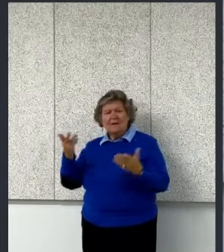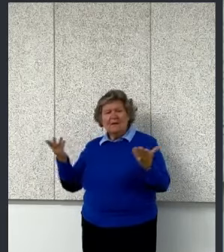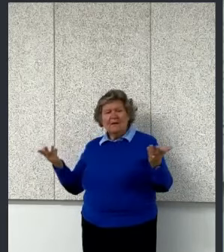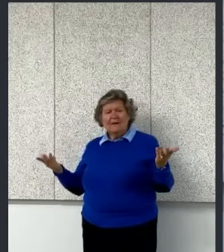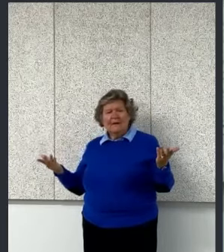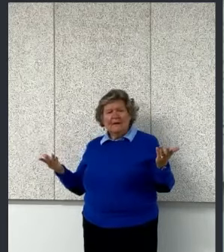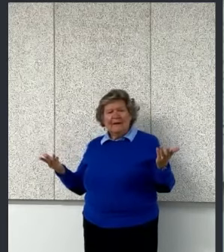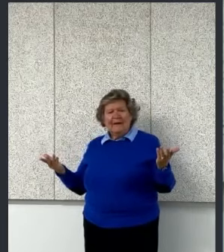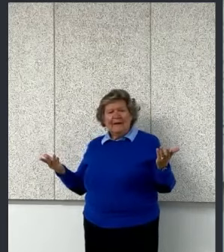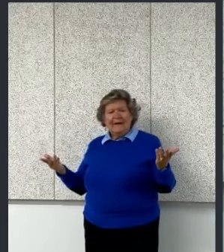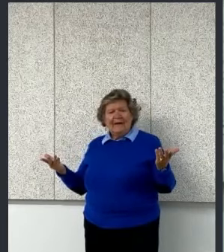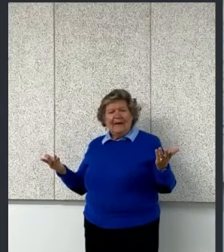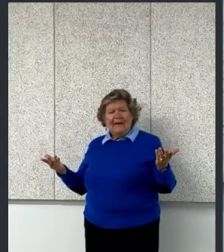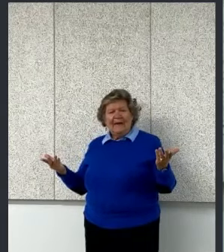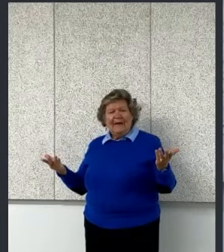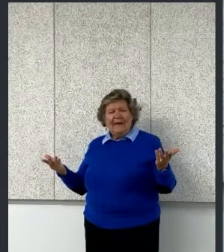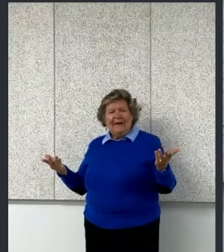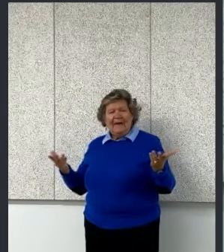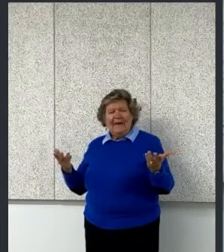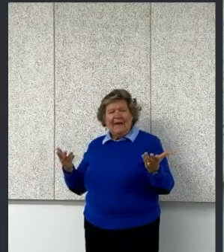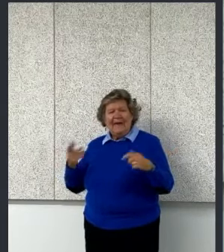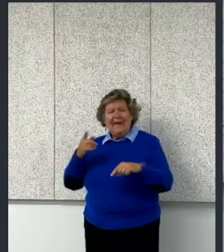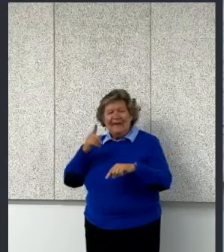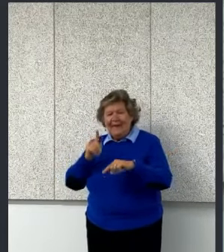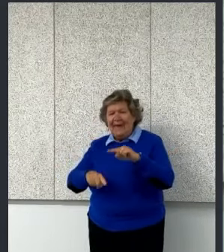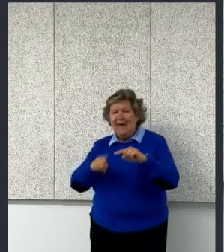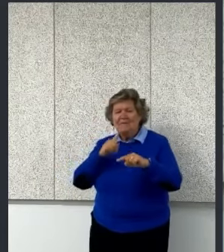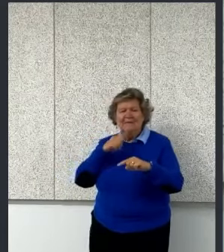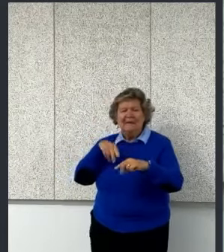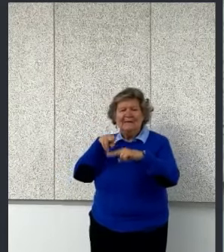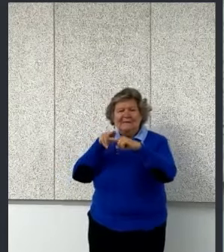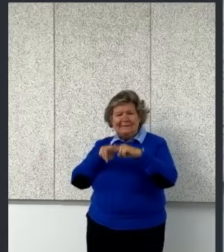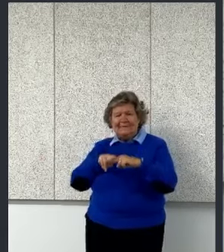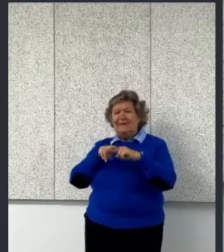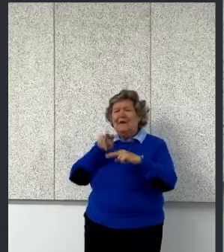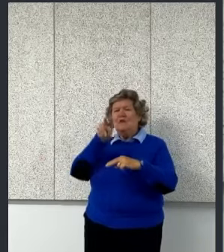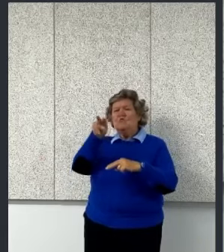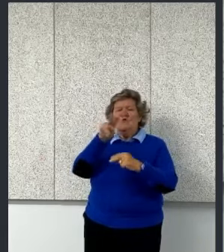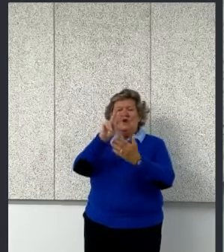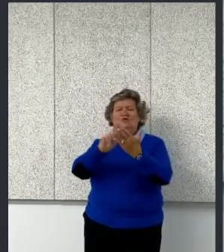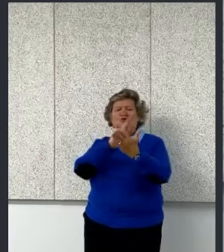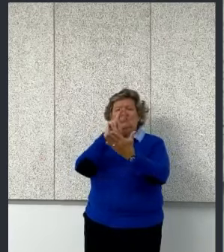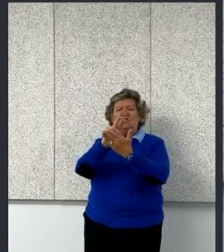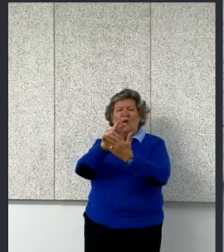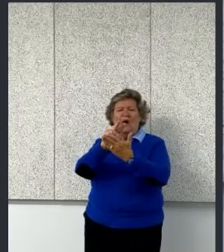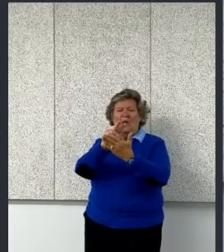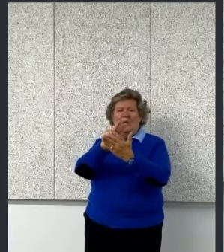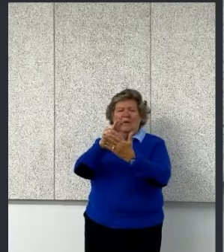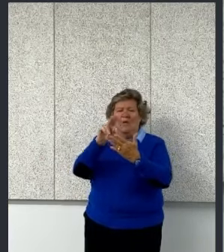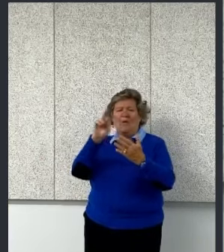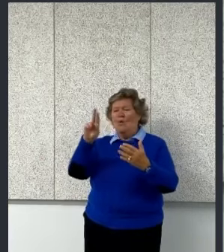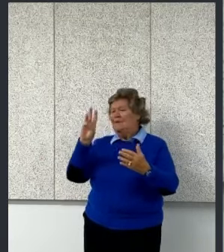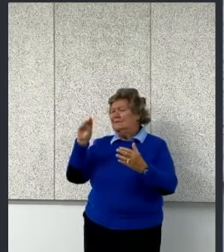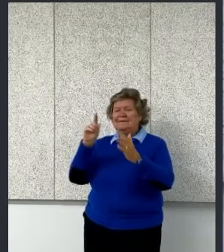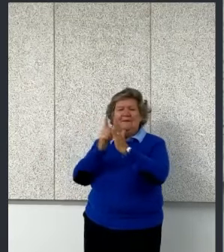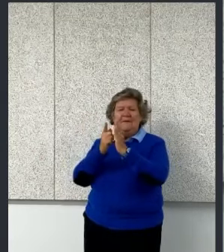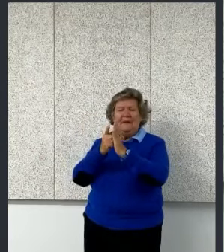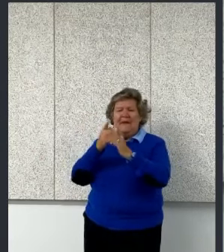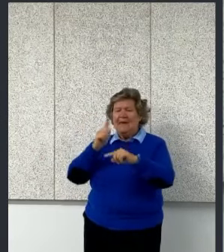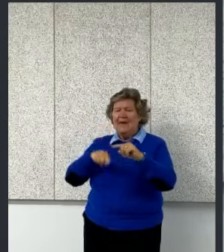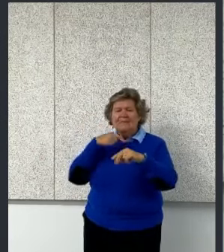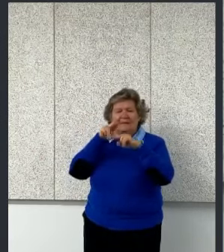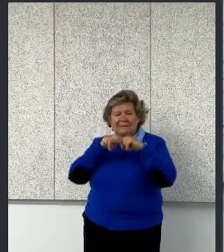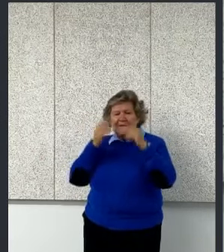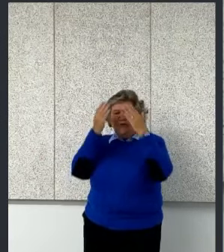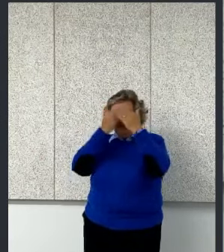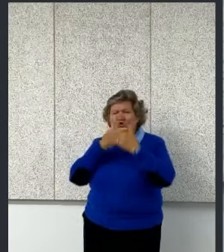The only answer cannot be sit and watch a 90-minute, 2-hour, 60-minute, whatever play. Cannot be sit in the